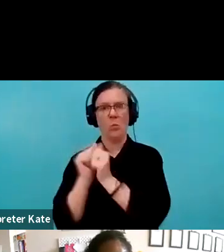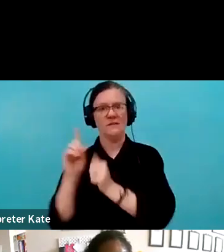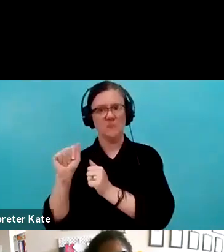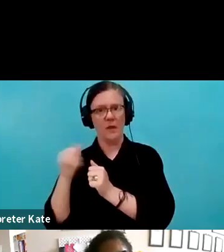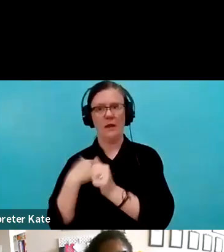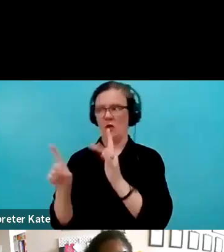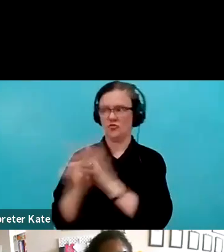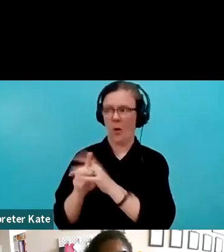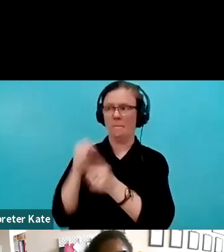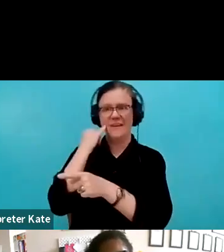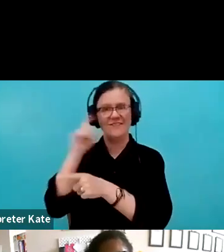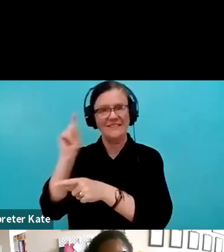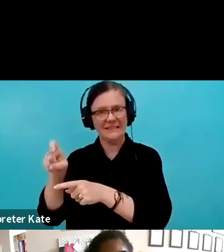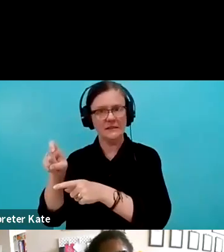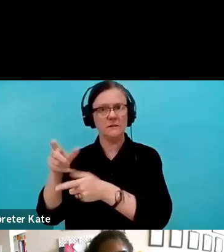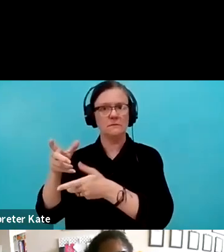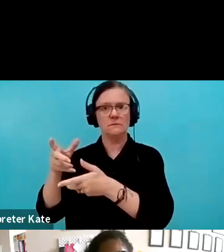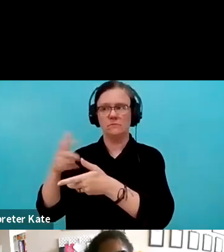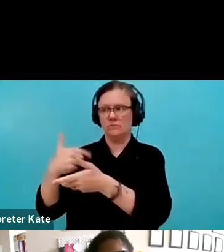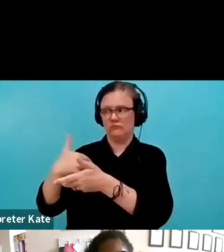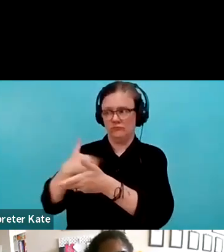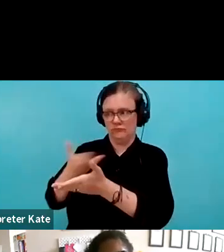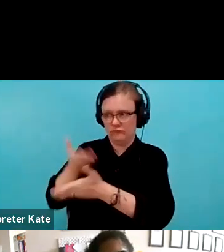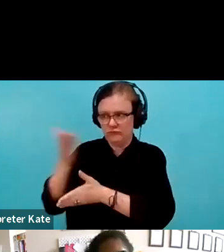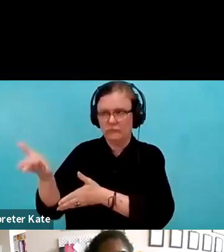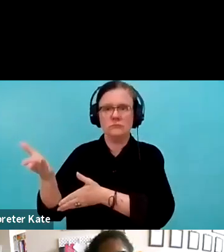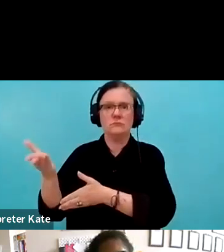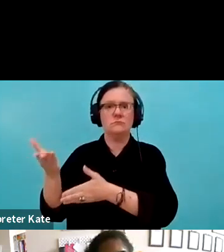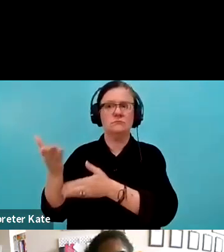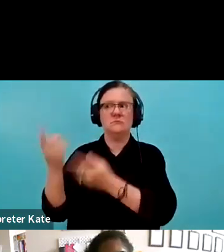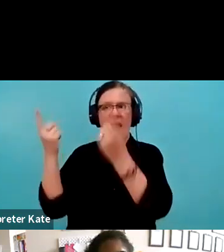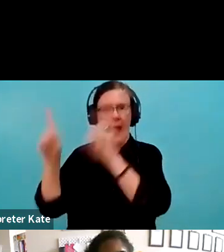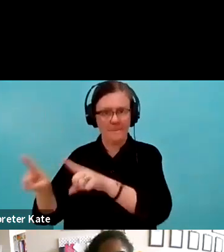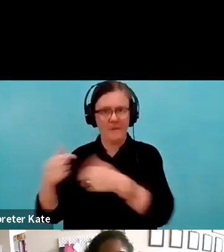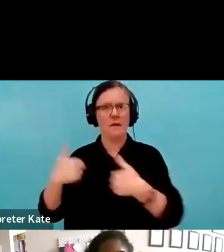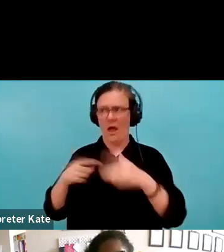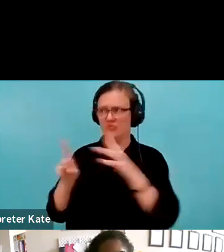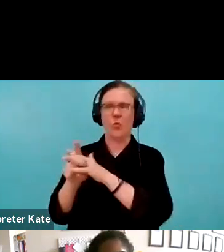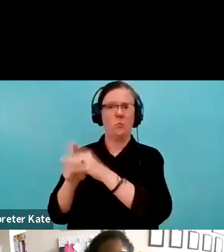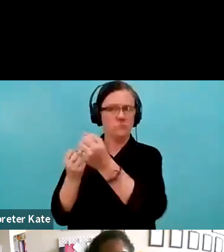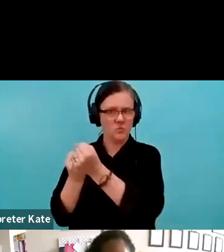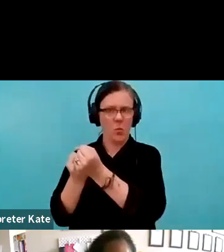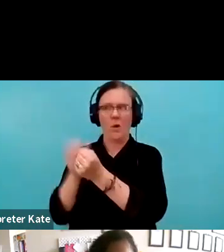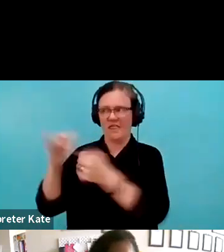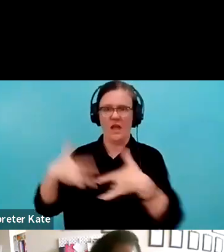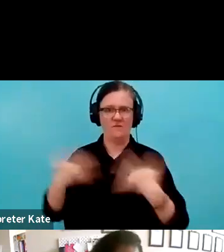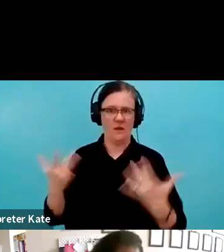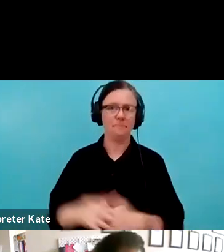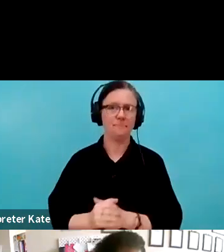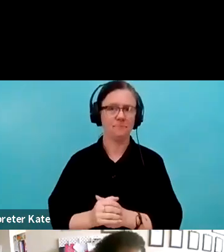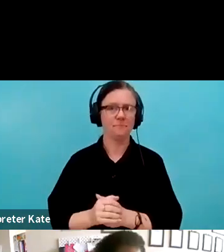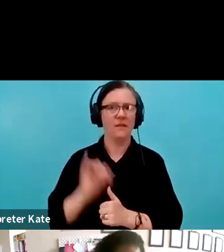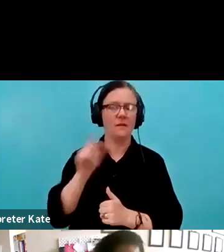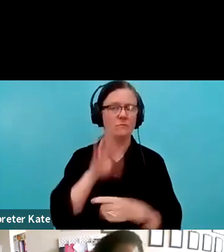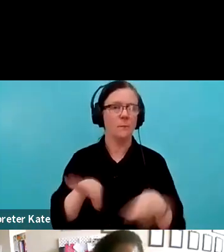when they are, when they have something going on, being there to support the community, I think is